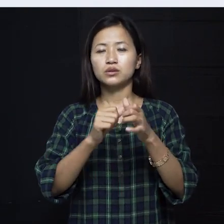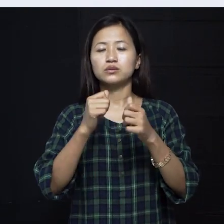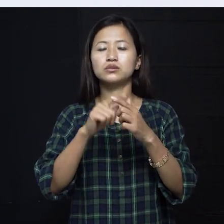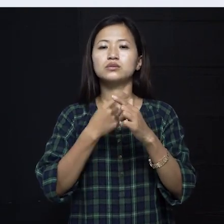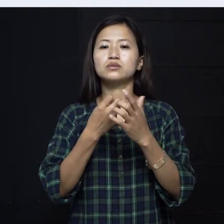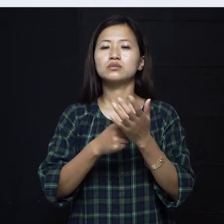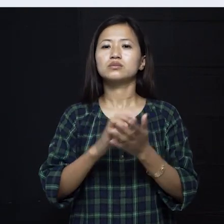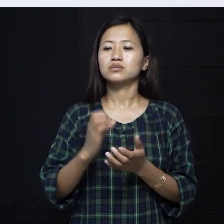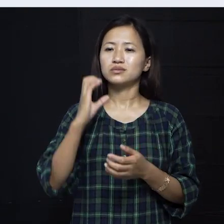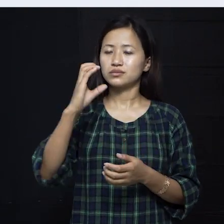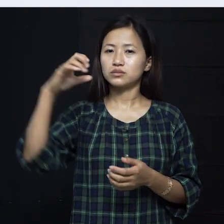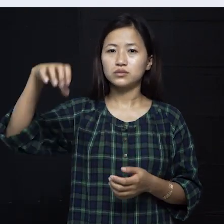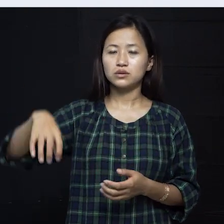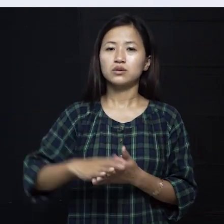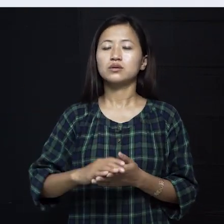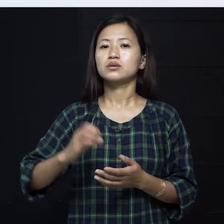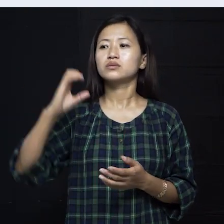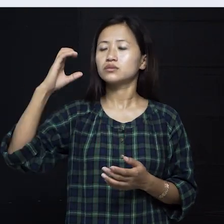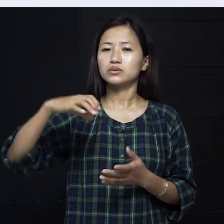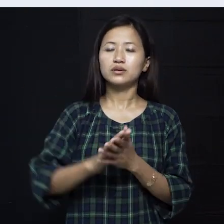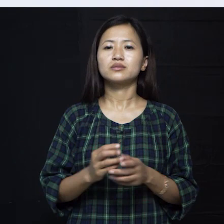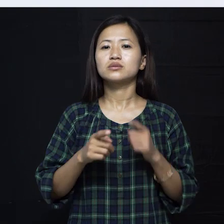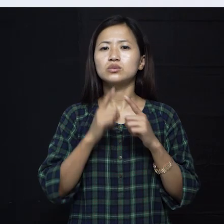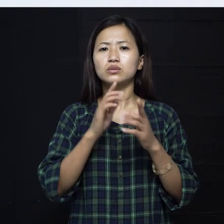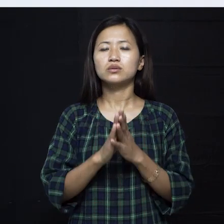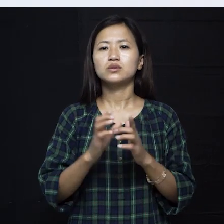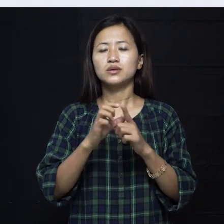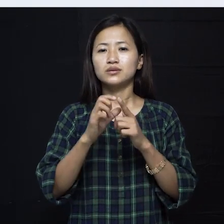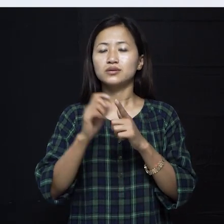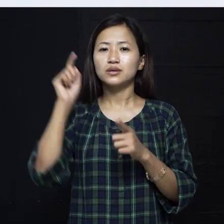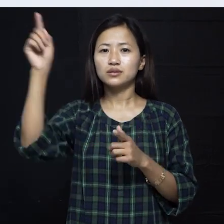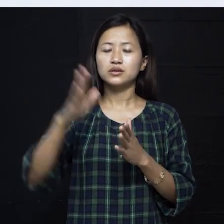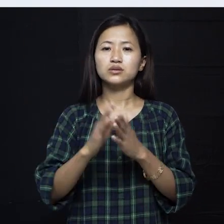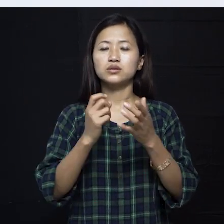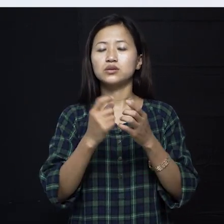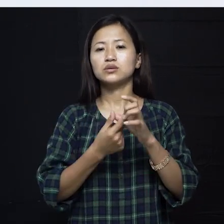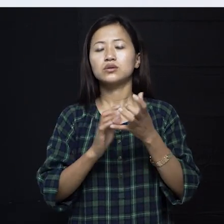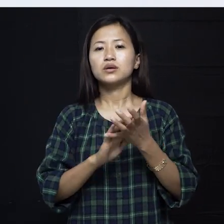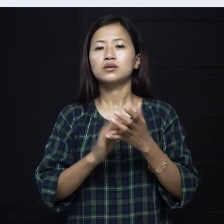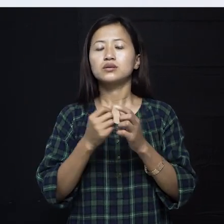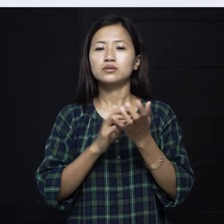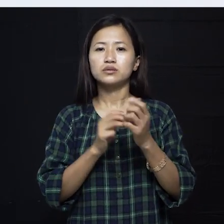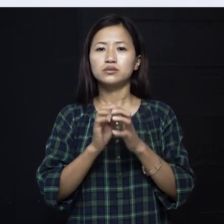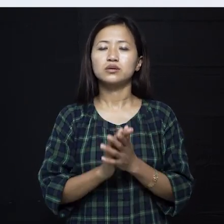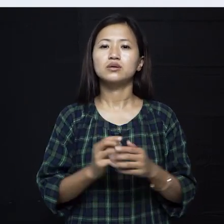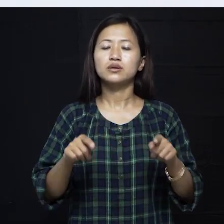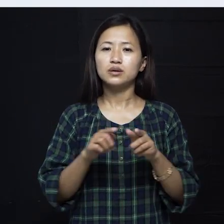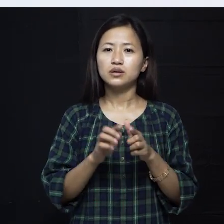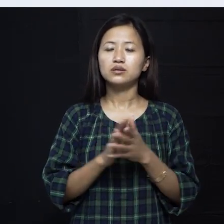cities in the country, that is Delhi, Mumbai, Kolkata and Chennai. So those roads are called as